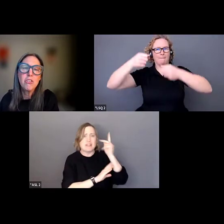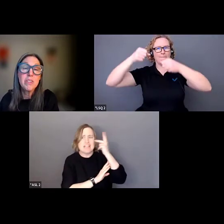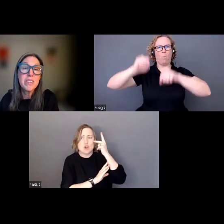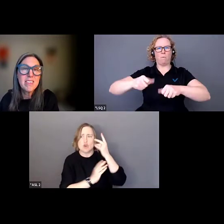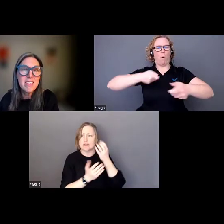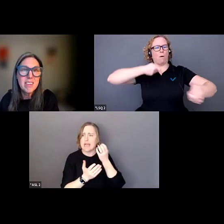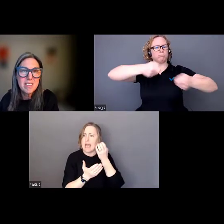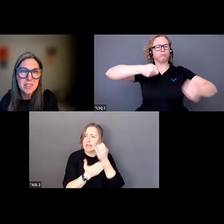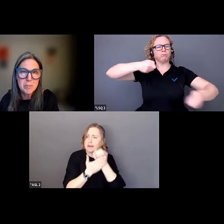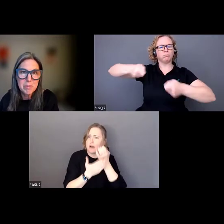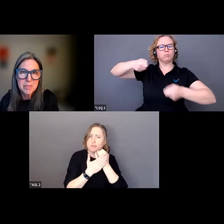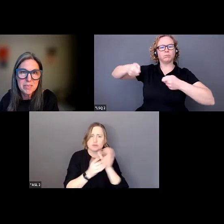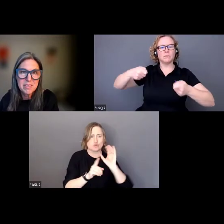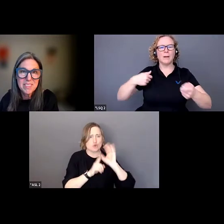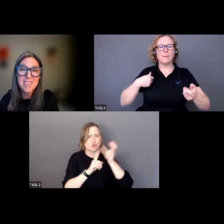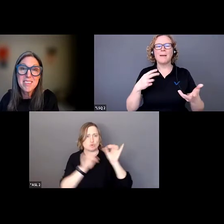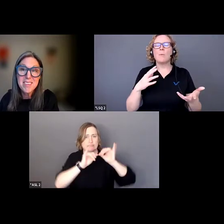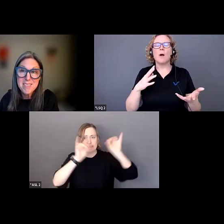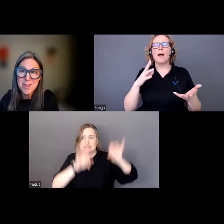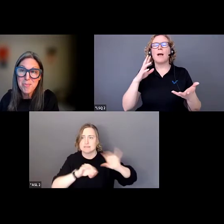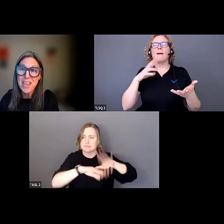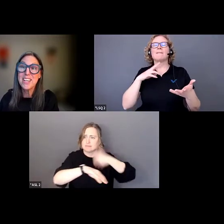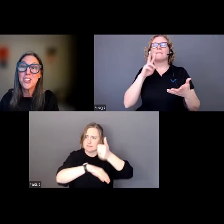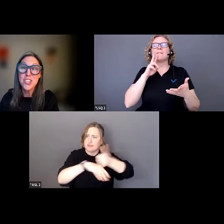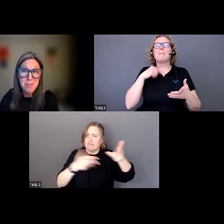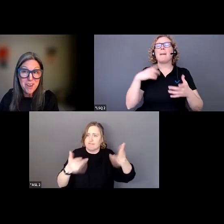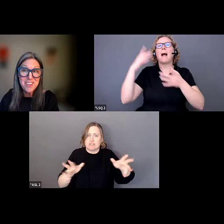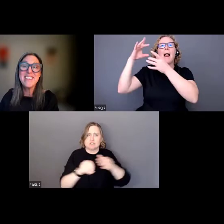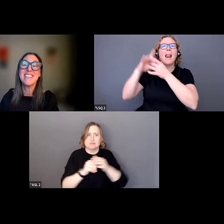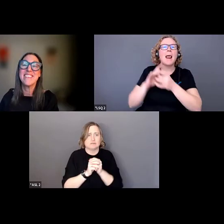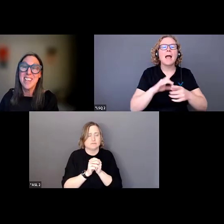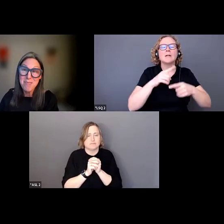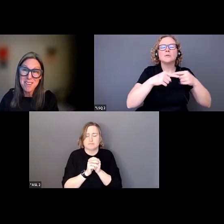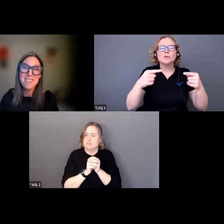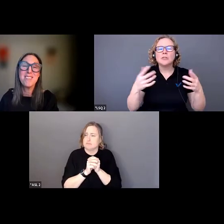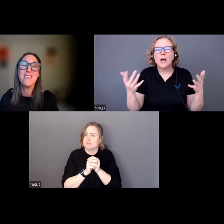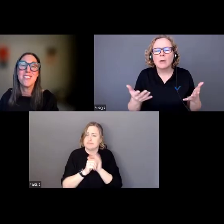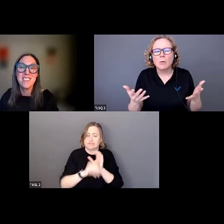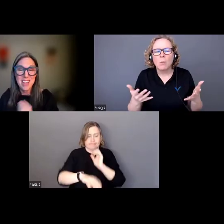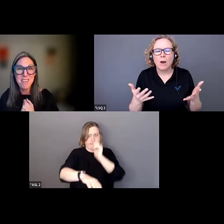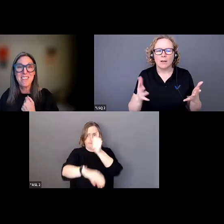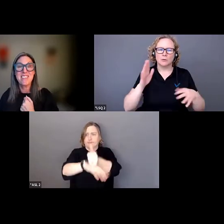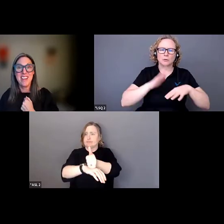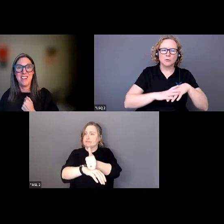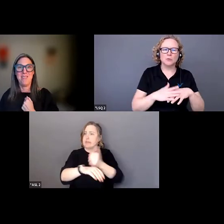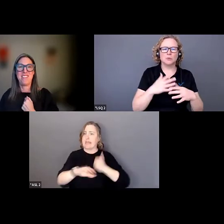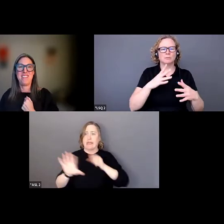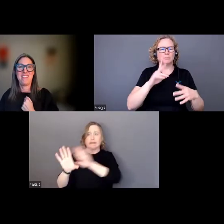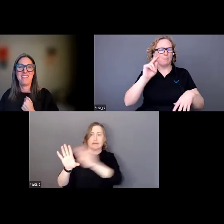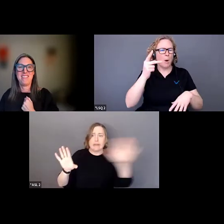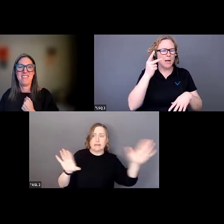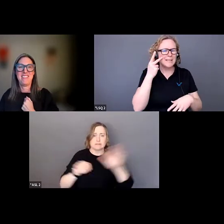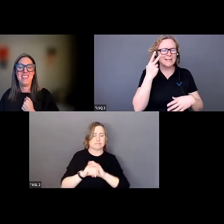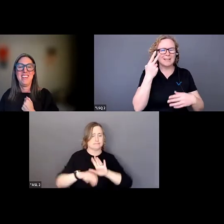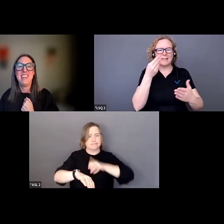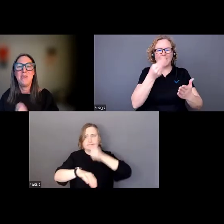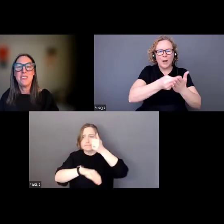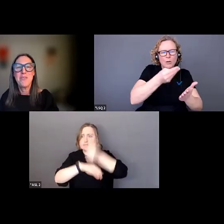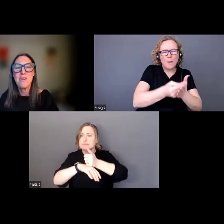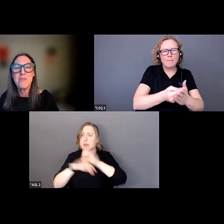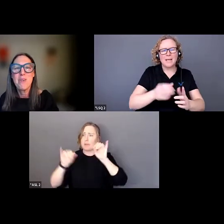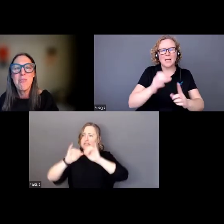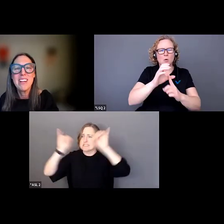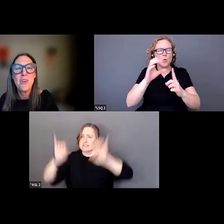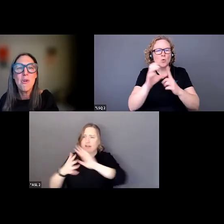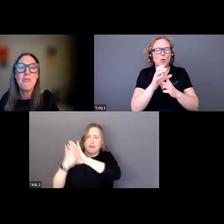and cultural system, the system that has shaped our nation, shaped our institutions, shaped ourselves, in